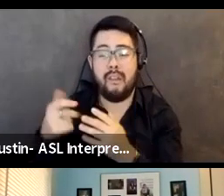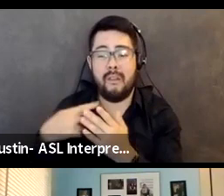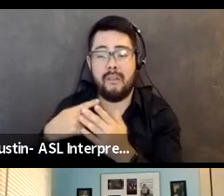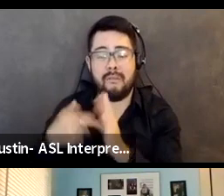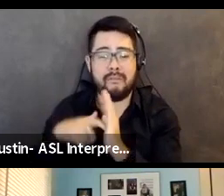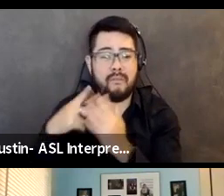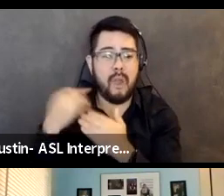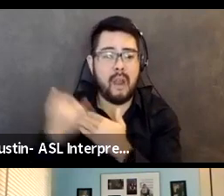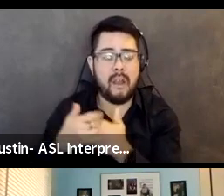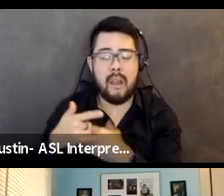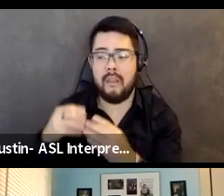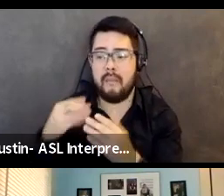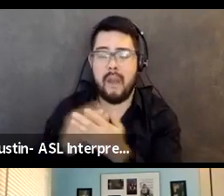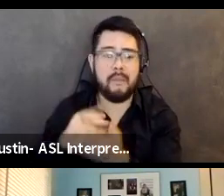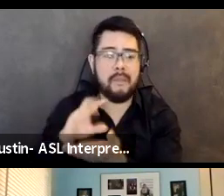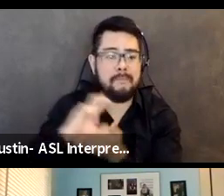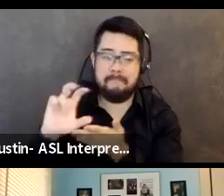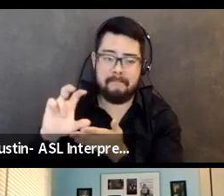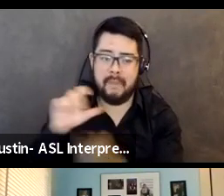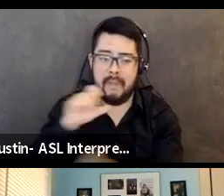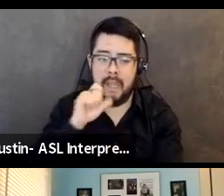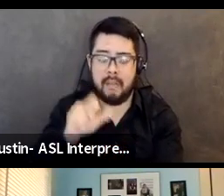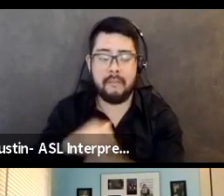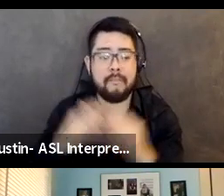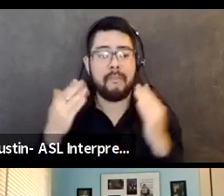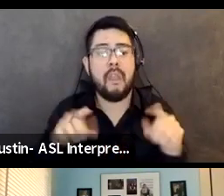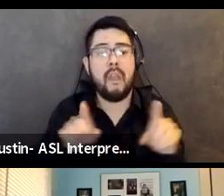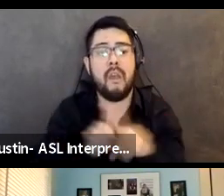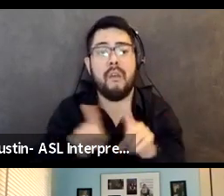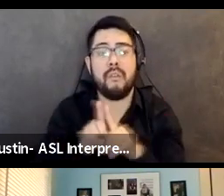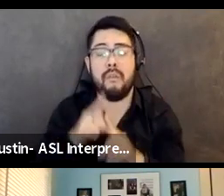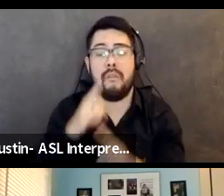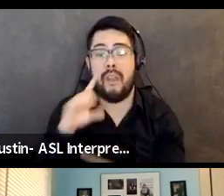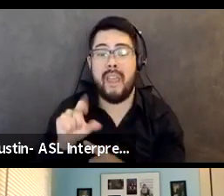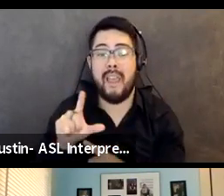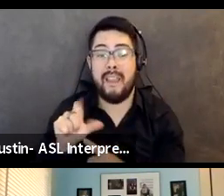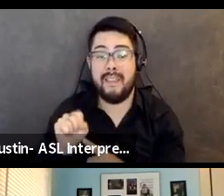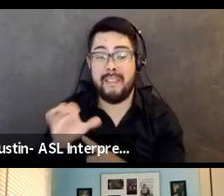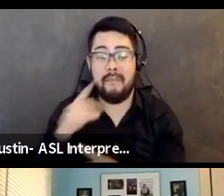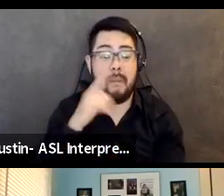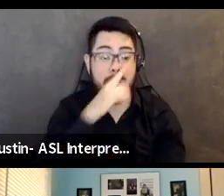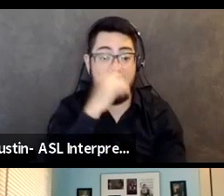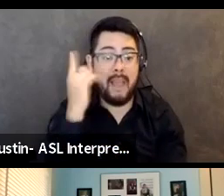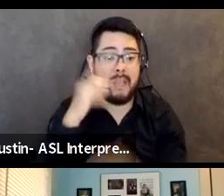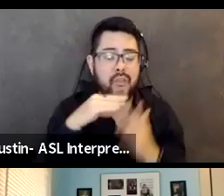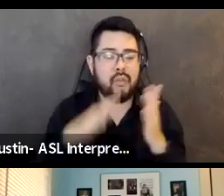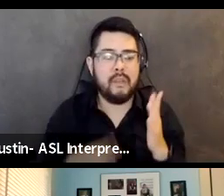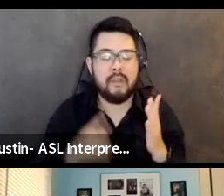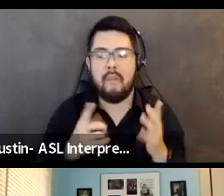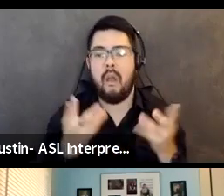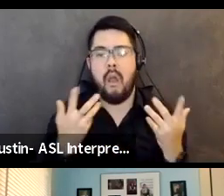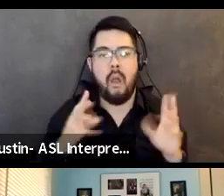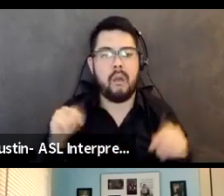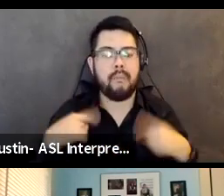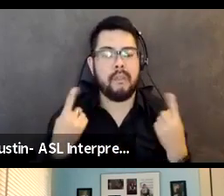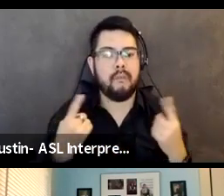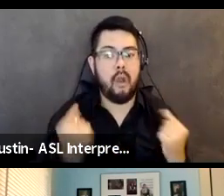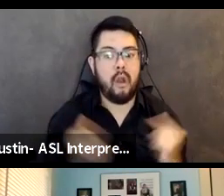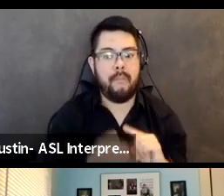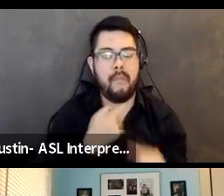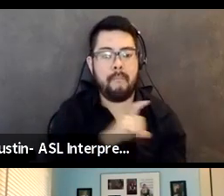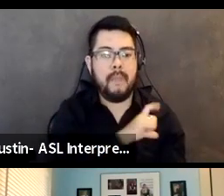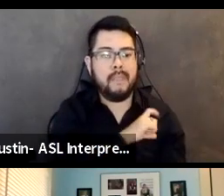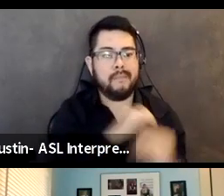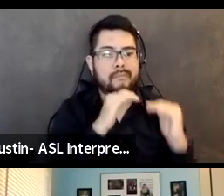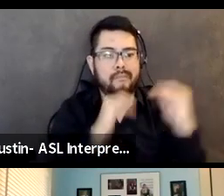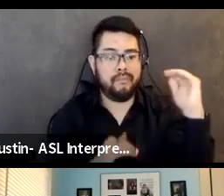moreover because of these individual lsc votes black students the students already disproportionately harmed by police will